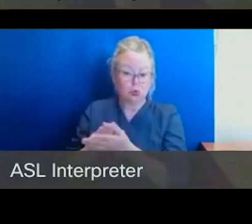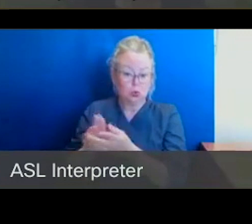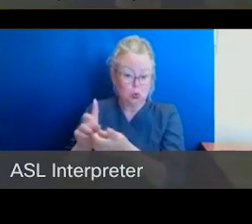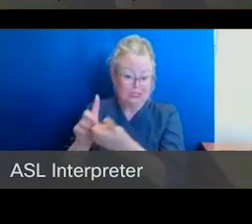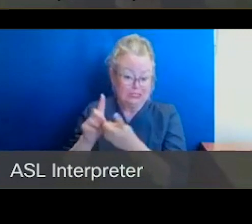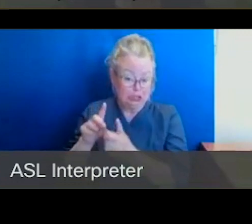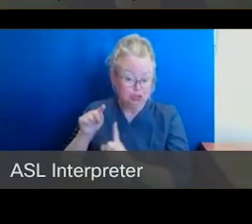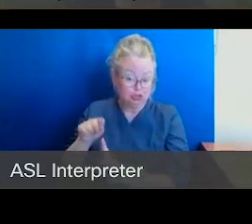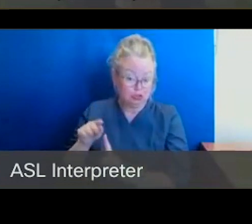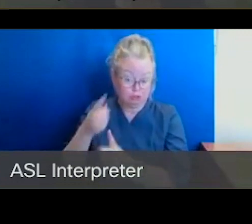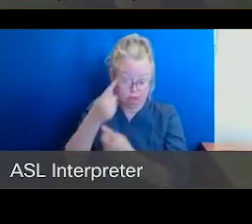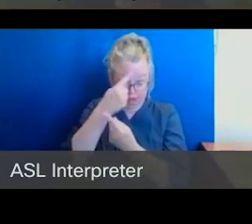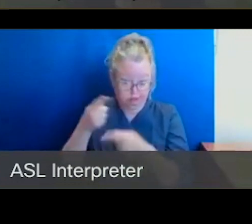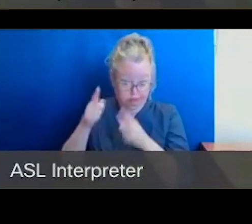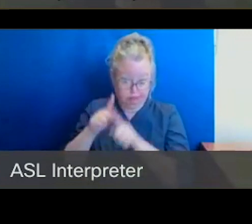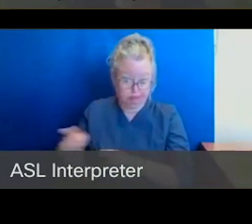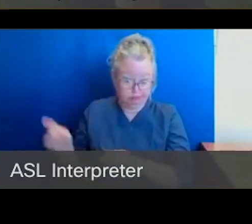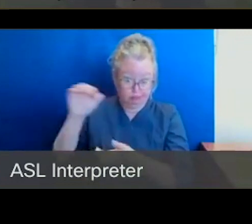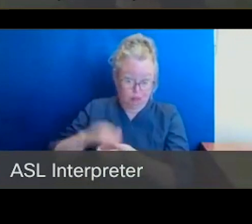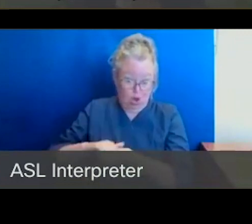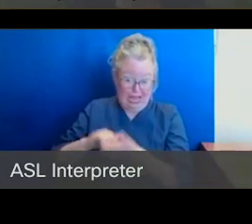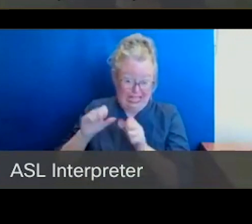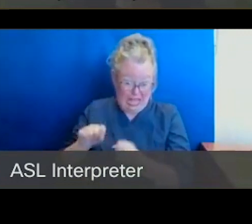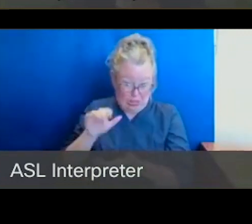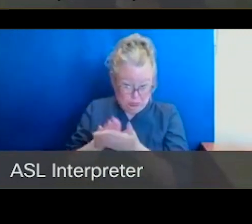I think that might be a question for Alan.